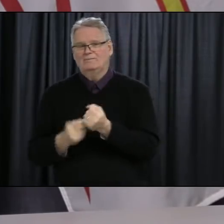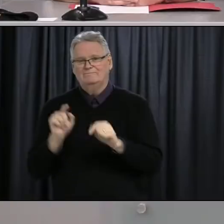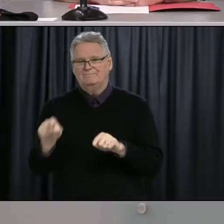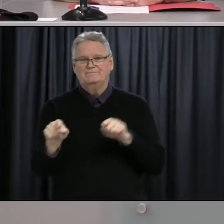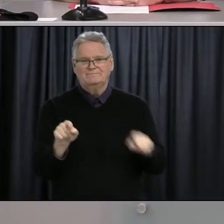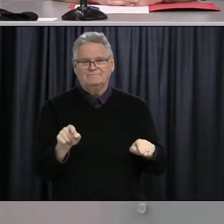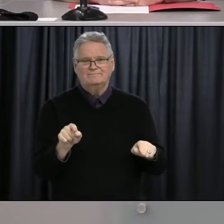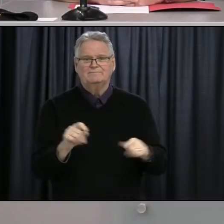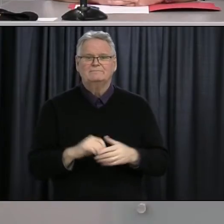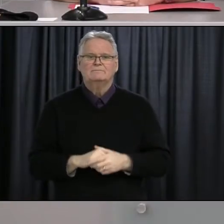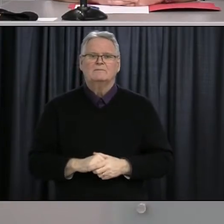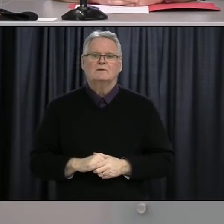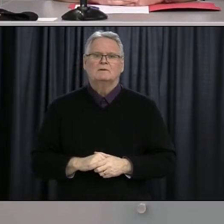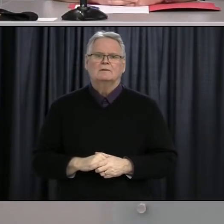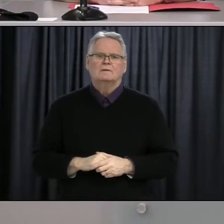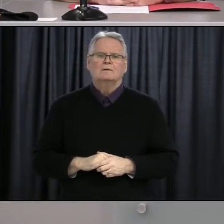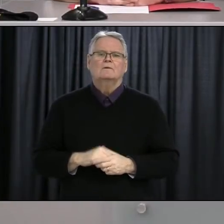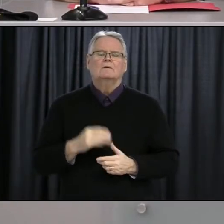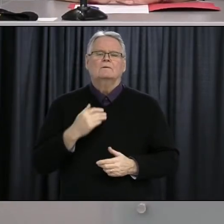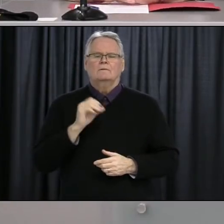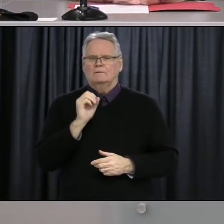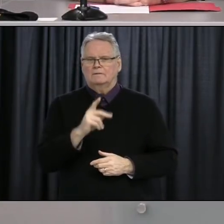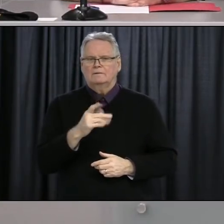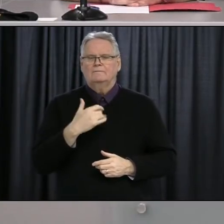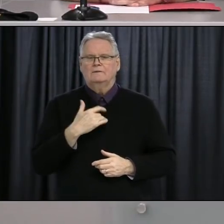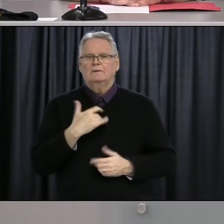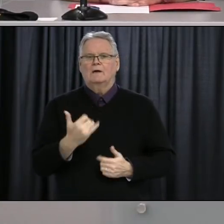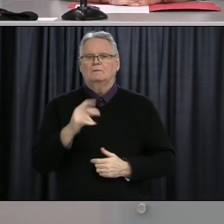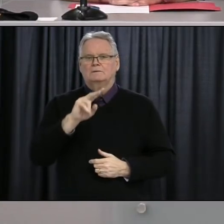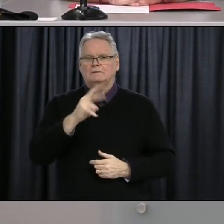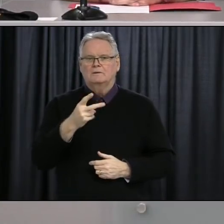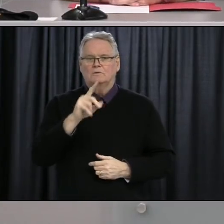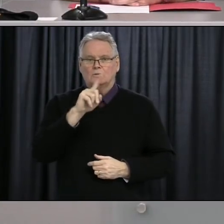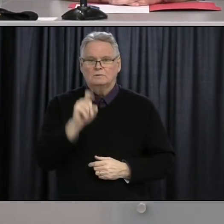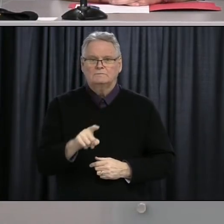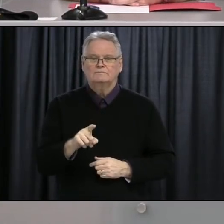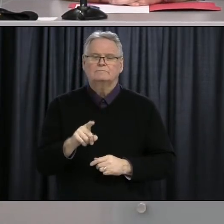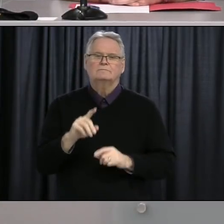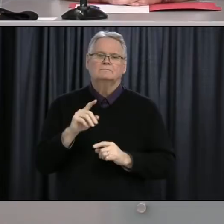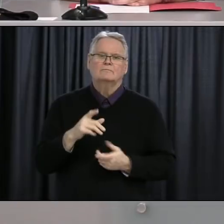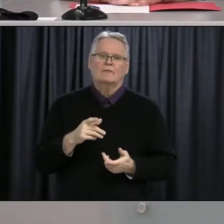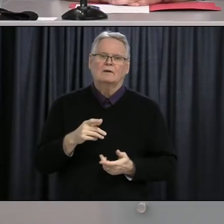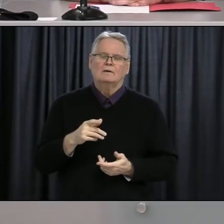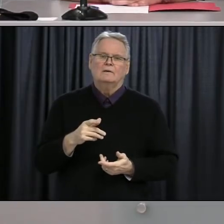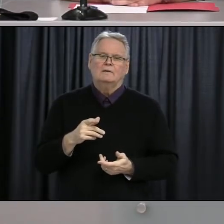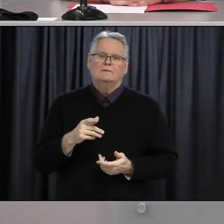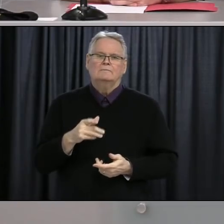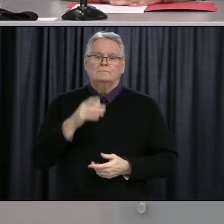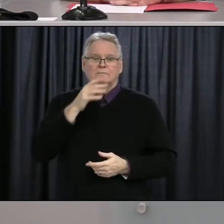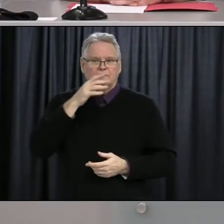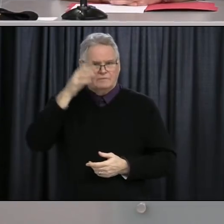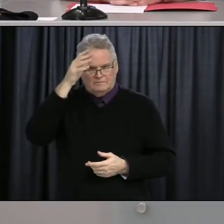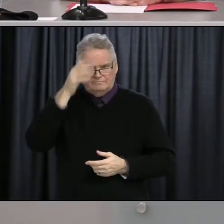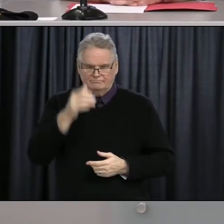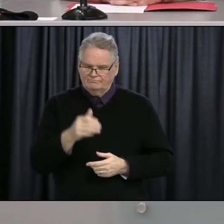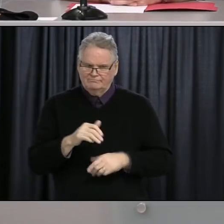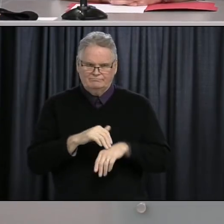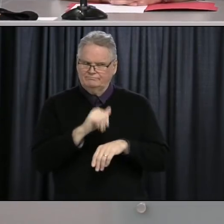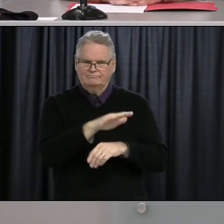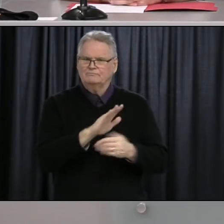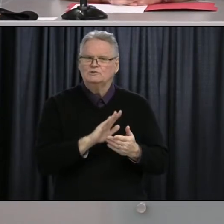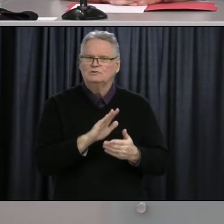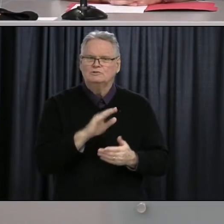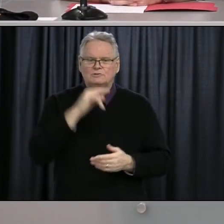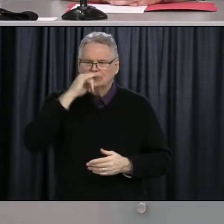I know a lot of parents didn't send their children to school today. Why not shut down all the schools, considering that families who have grade